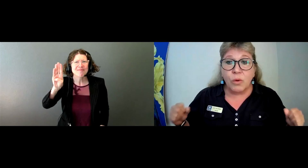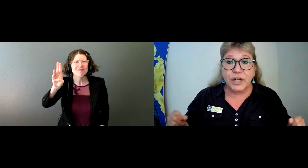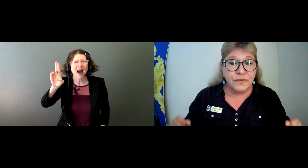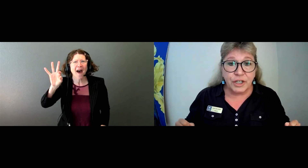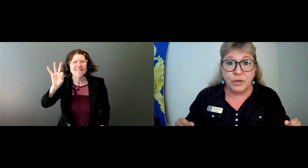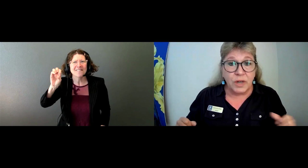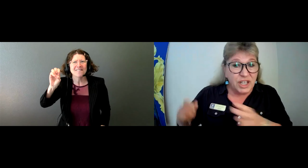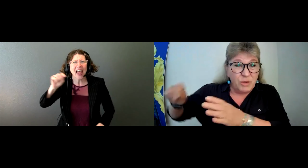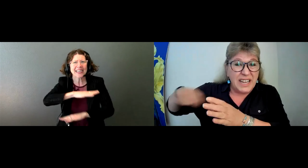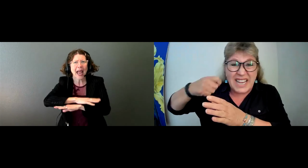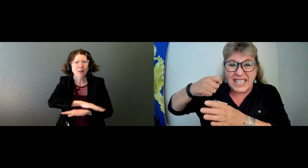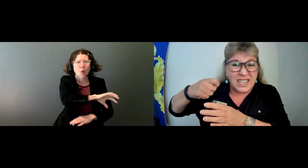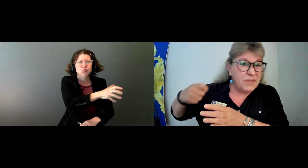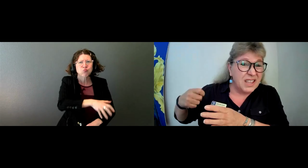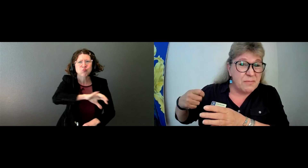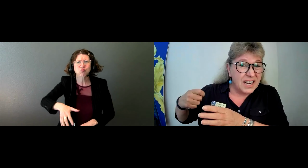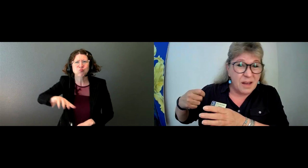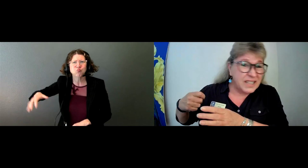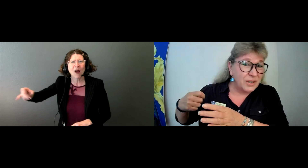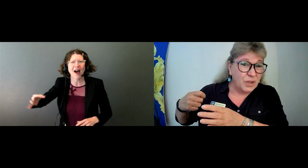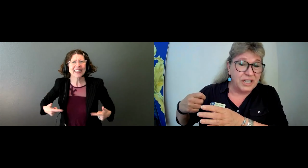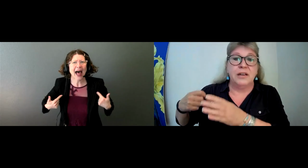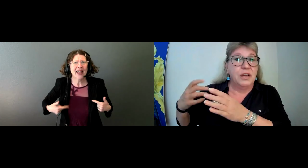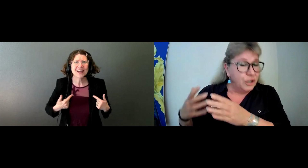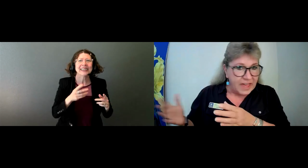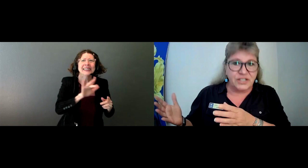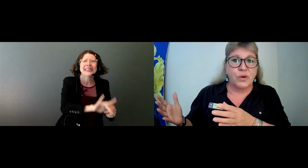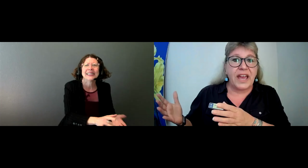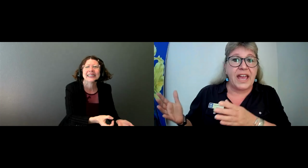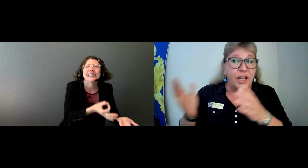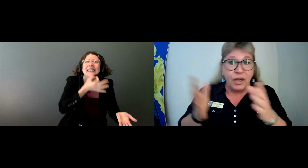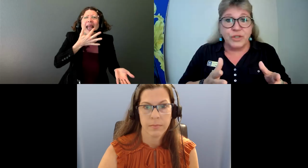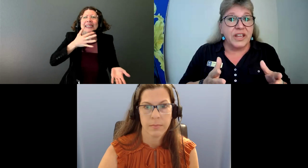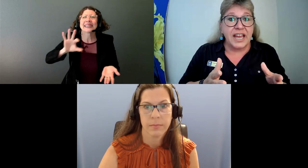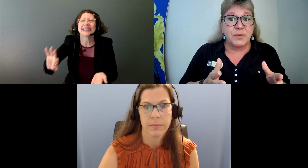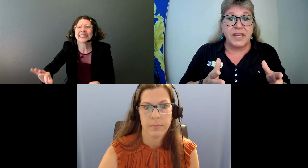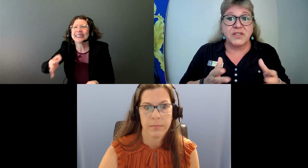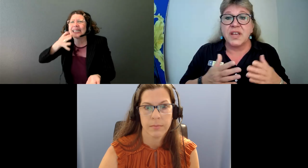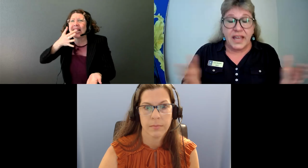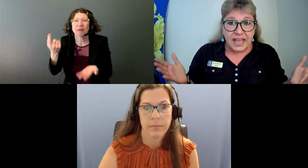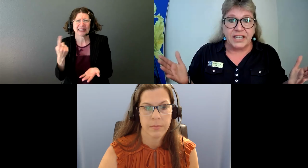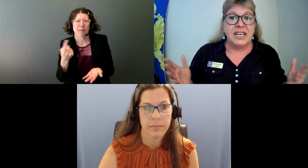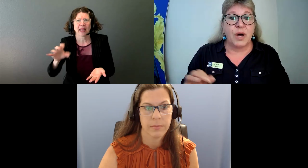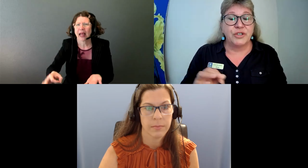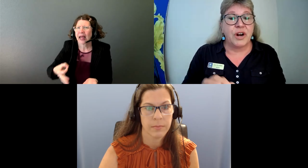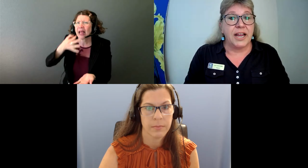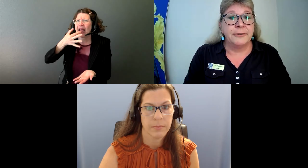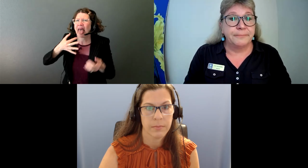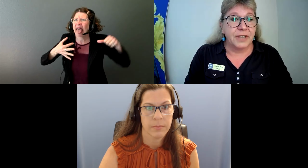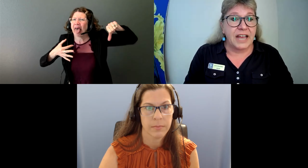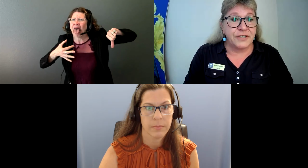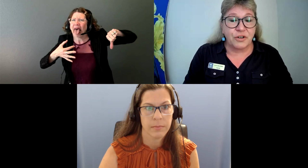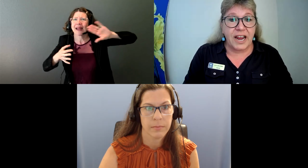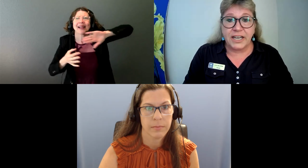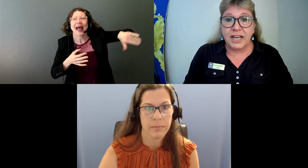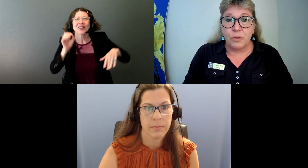what works for you. You may taste something that may not be so good. That's okay. Go to the next piece and keep on trying.